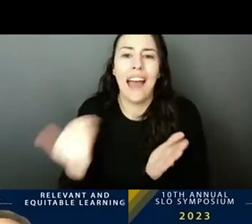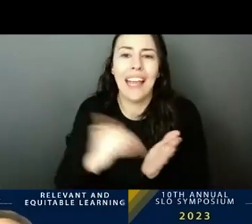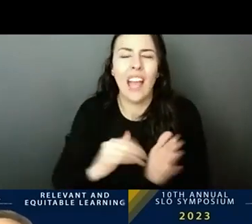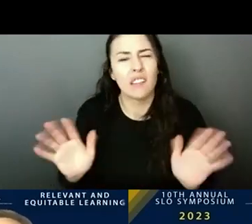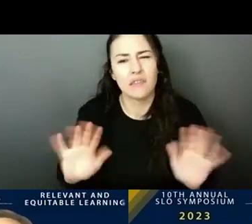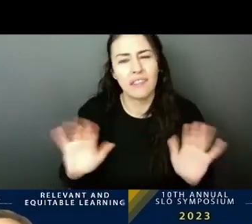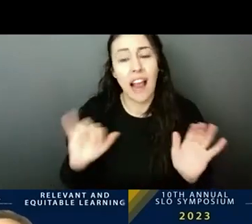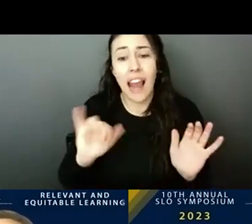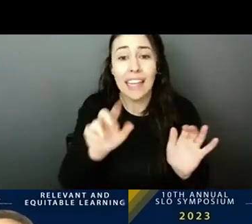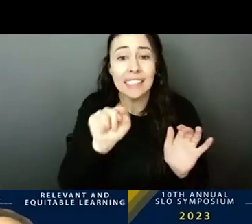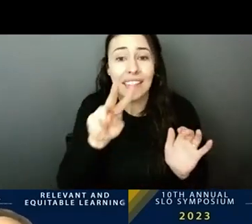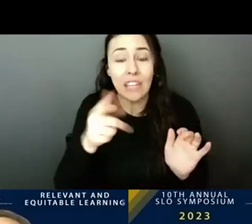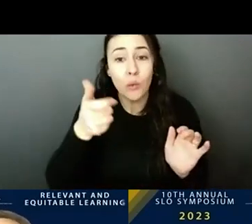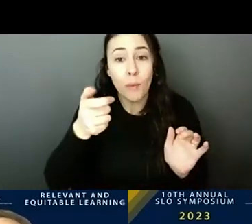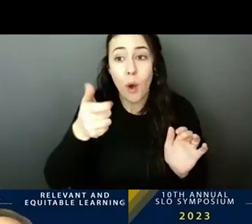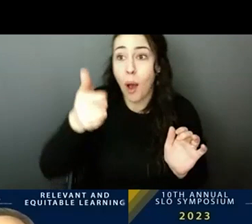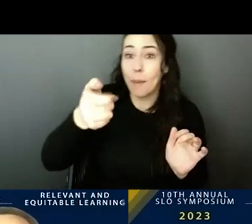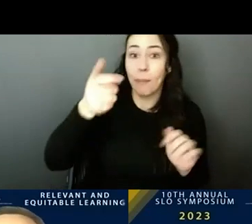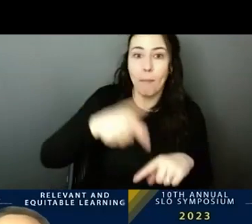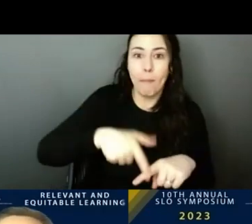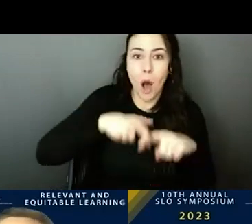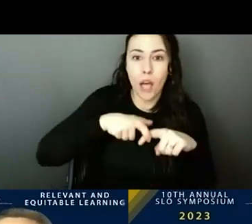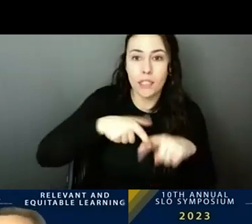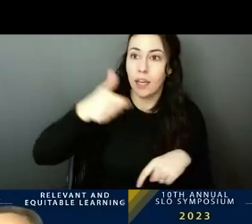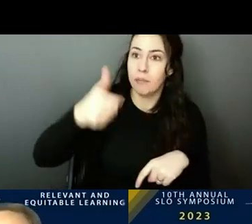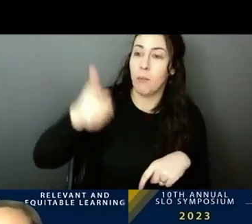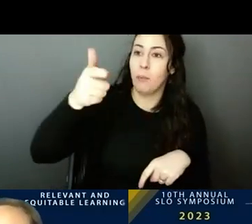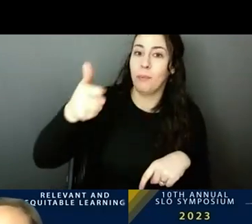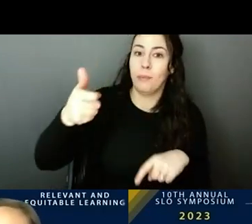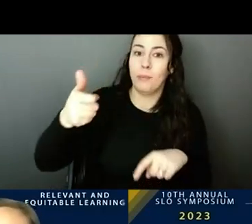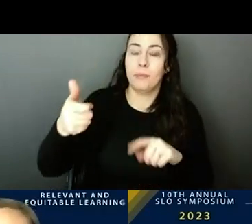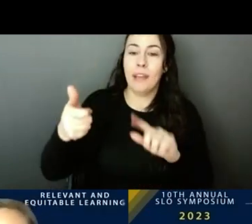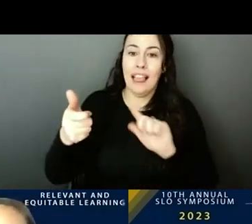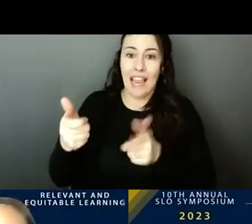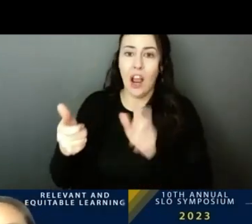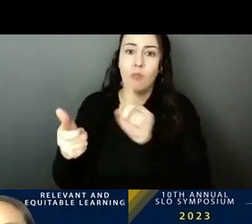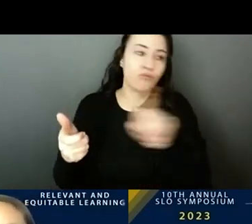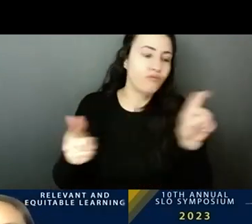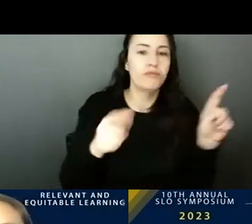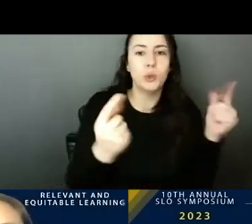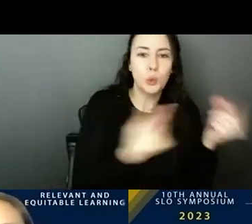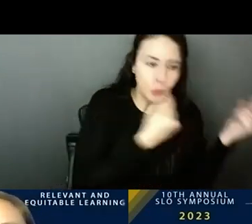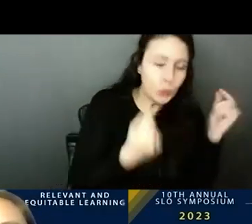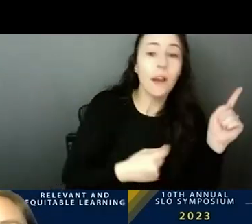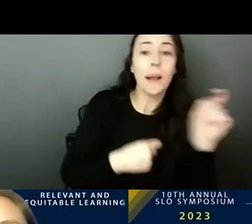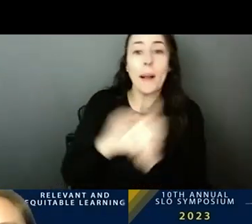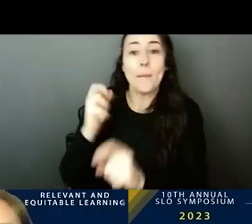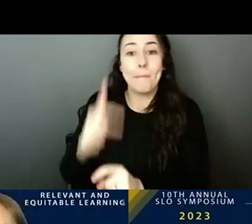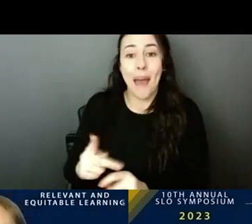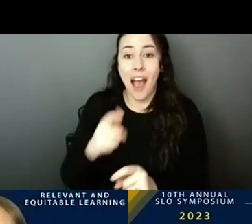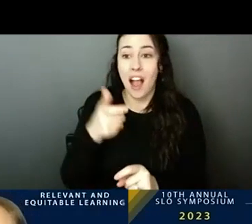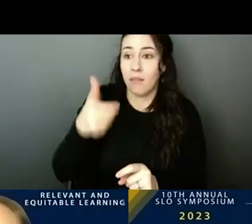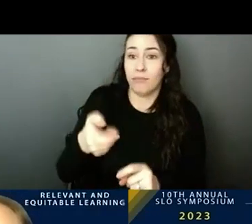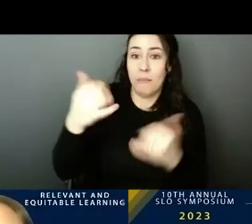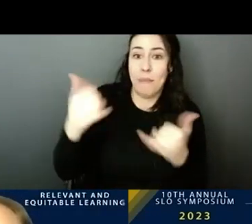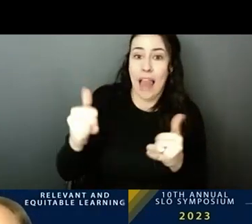televisions. They can literally press pause and come back to where they were and pick back up. And yet it's unlike anything that we